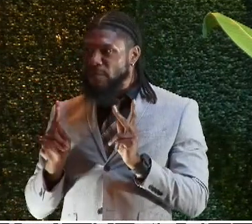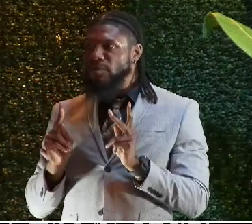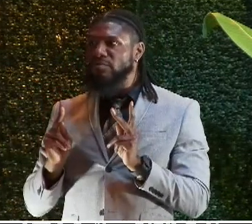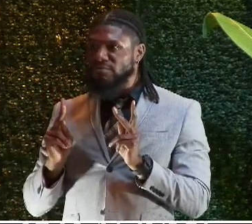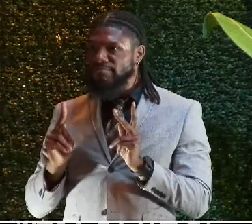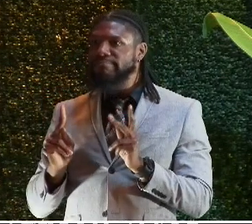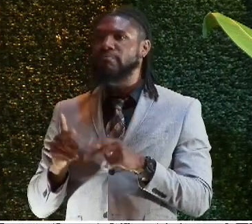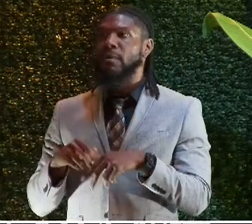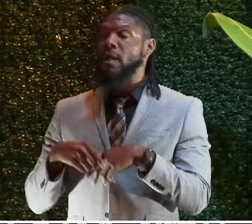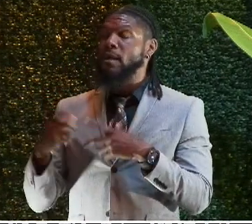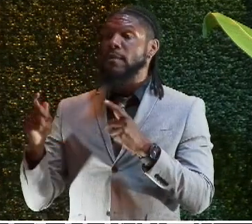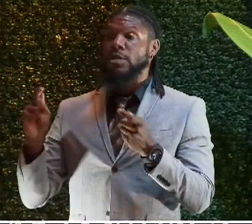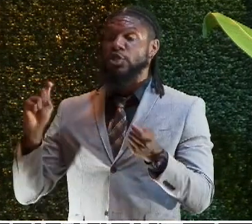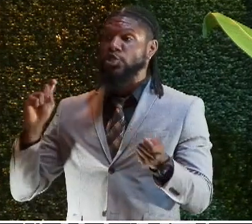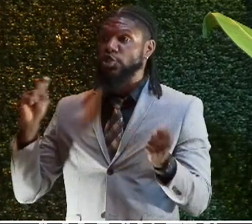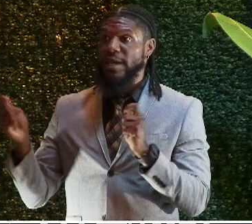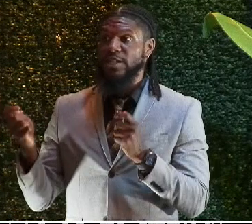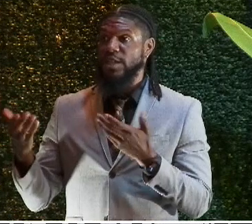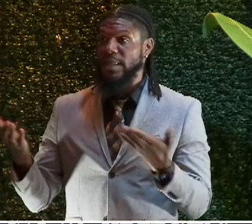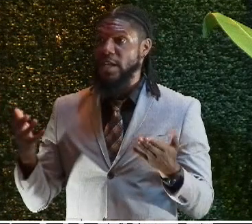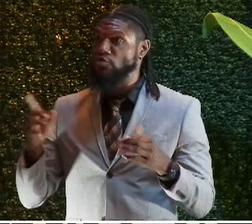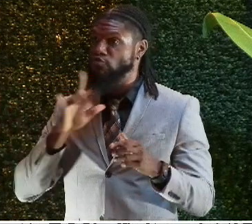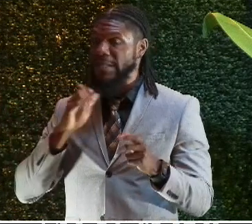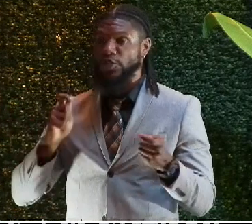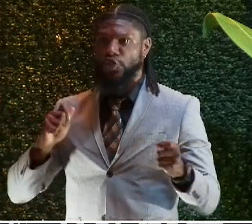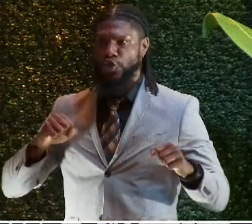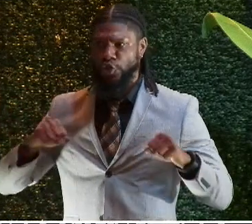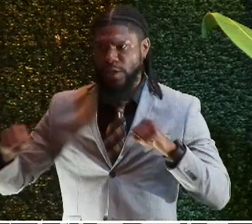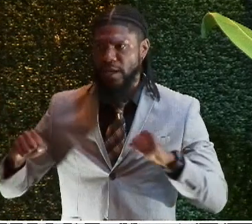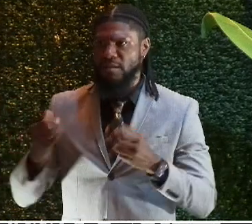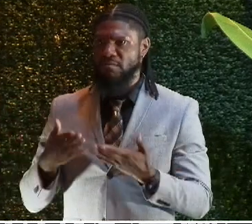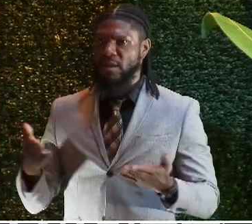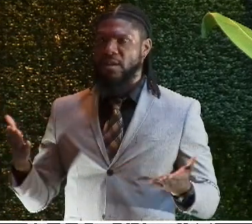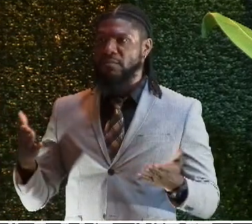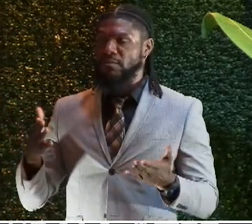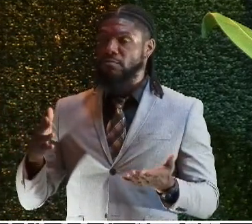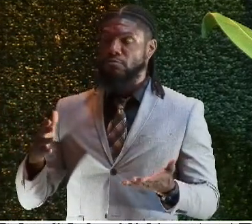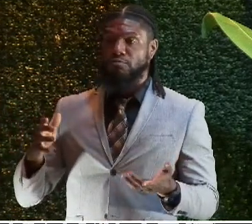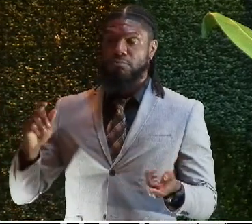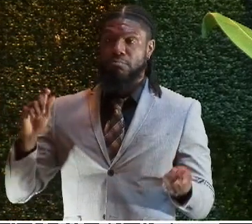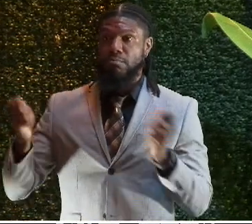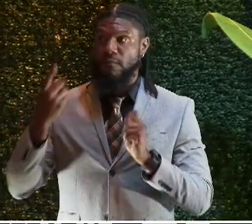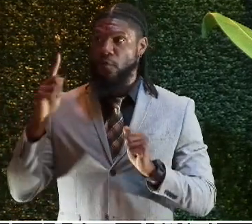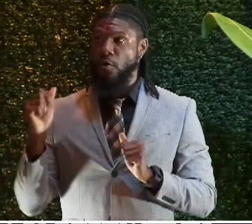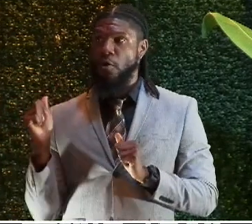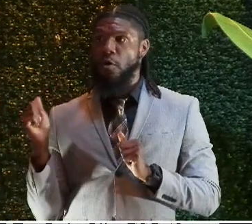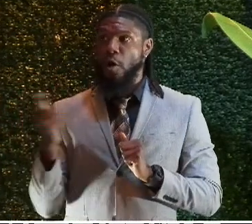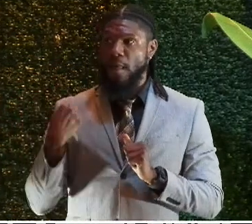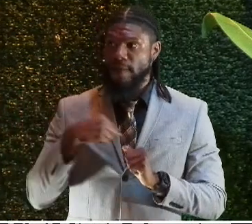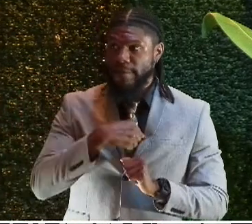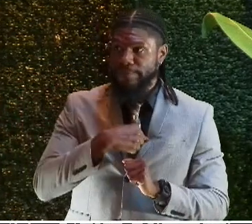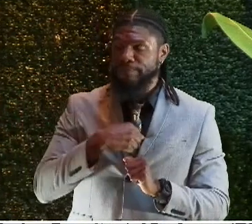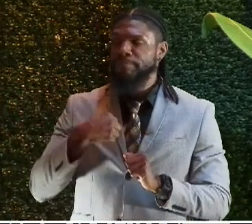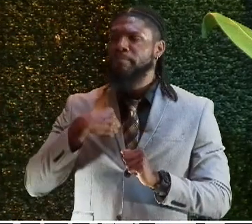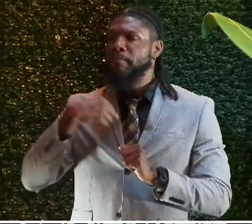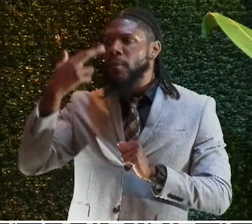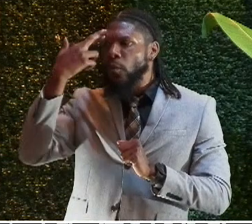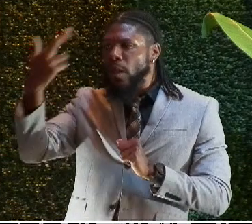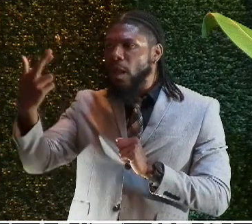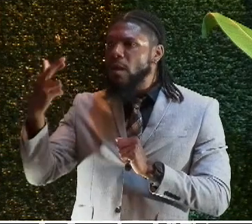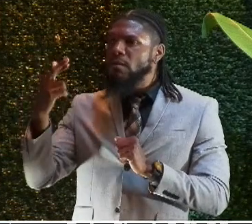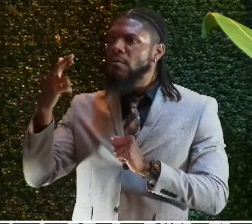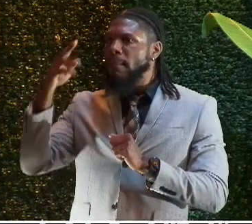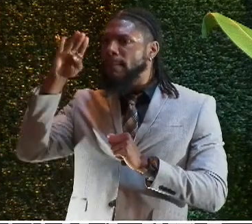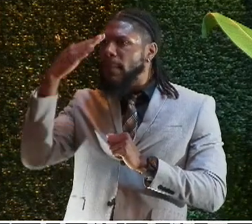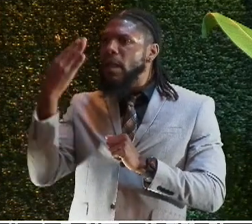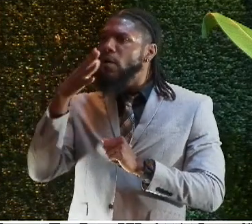shaking things up for us all, because what I started to realize is there are black women who want to be free